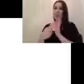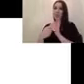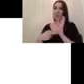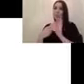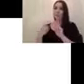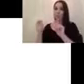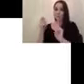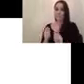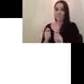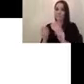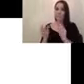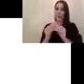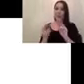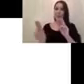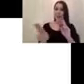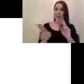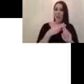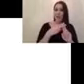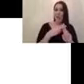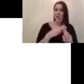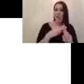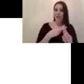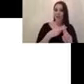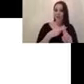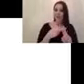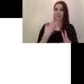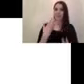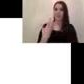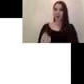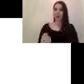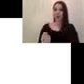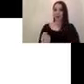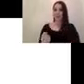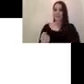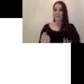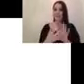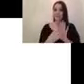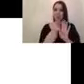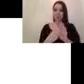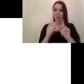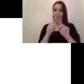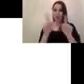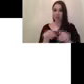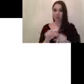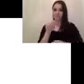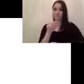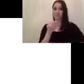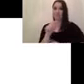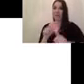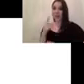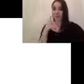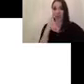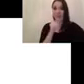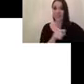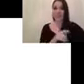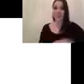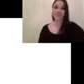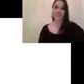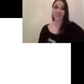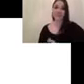data. And now you have a teacher model. Then you use distillation. You have the same